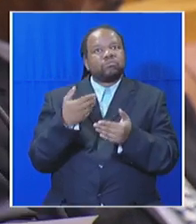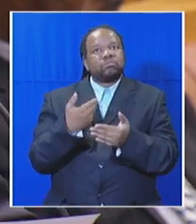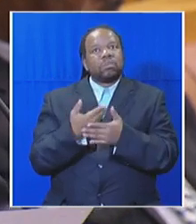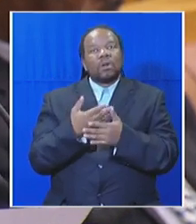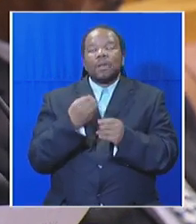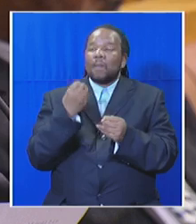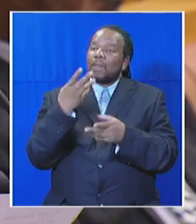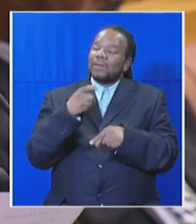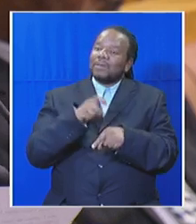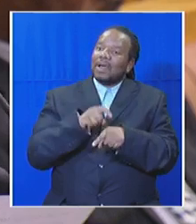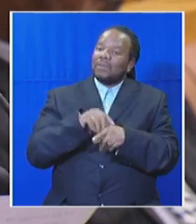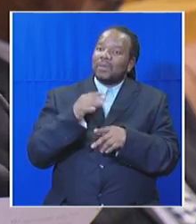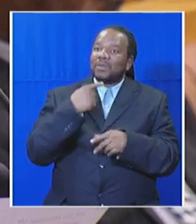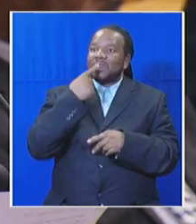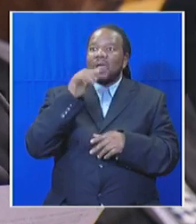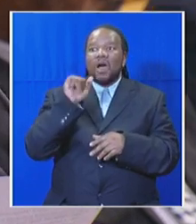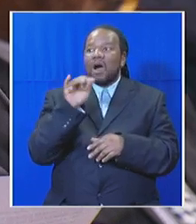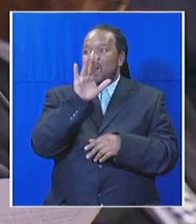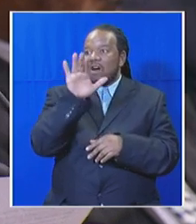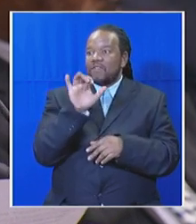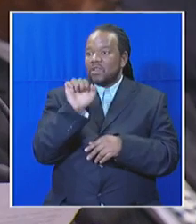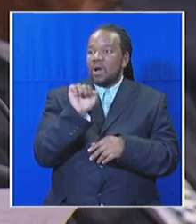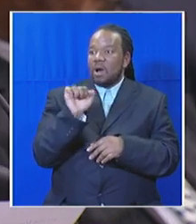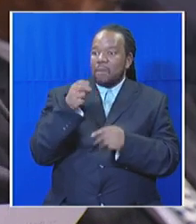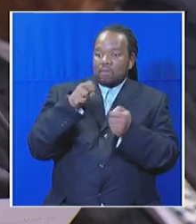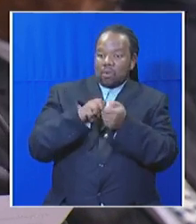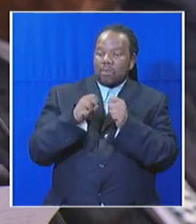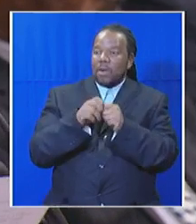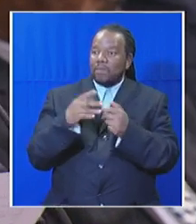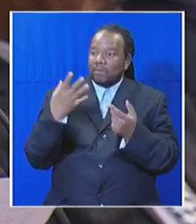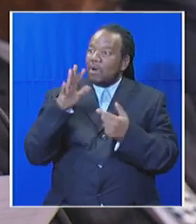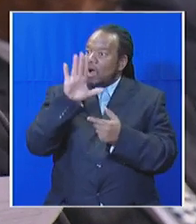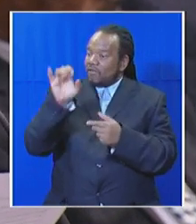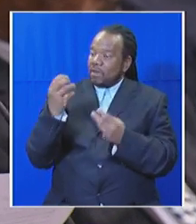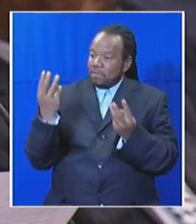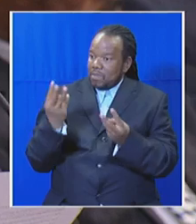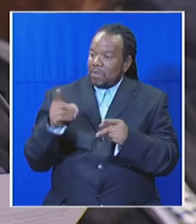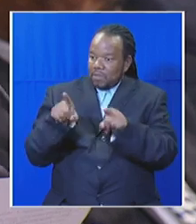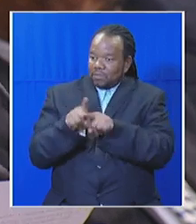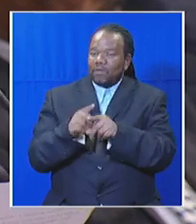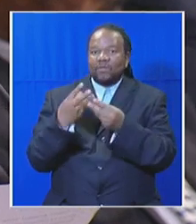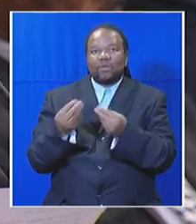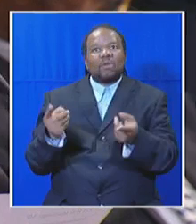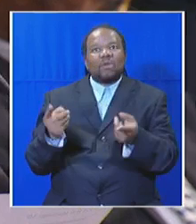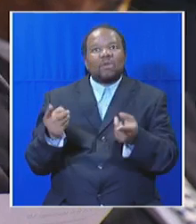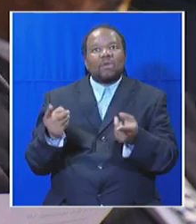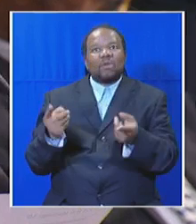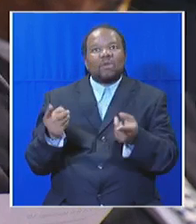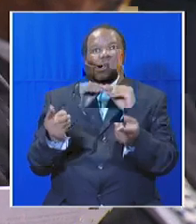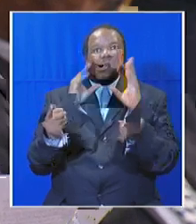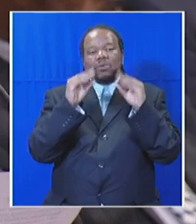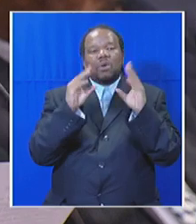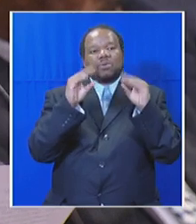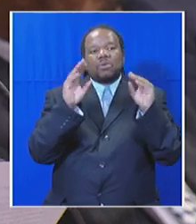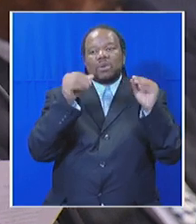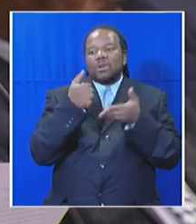in 2007, it has proved to be of no real value to the continent or its people. It